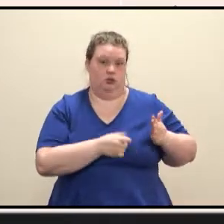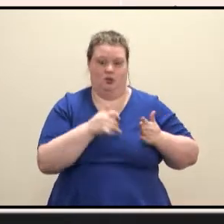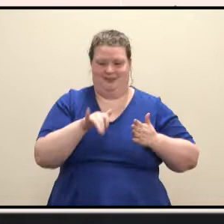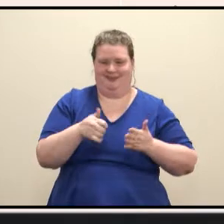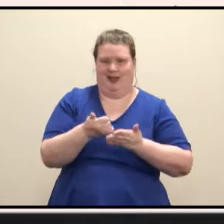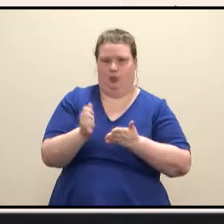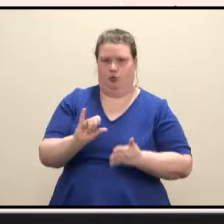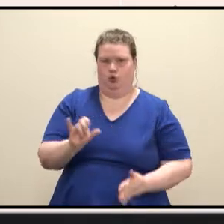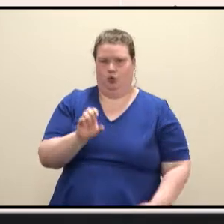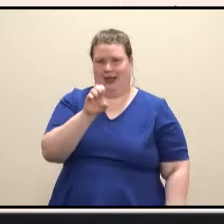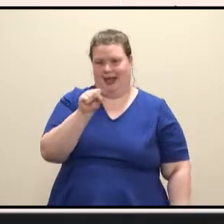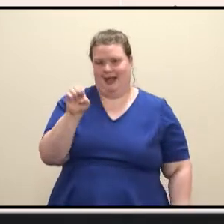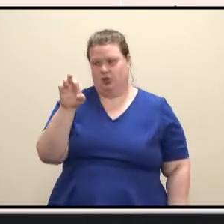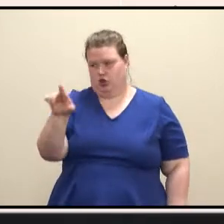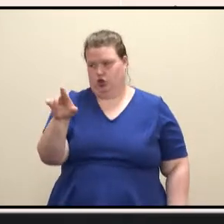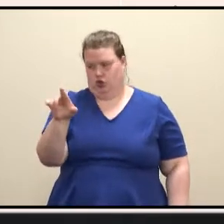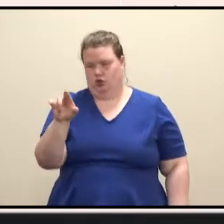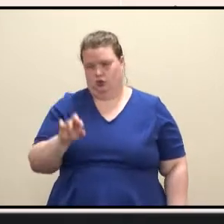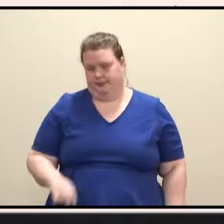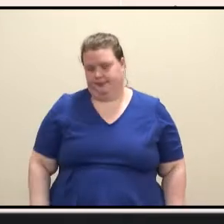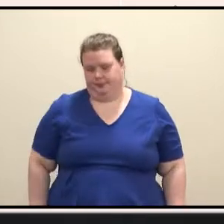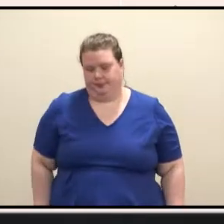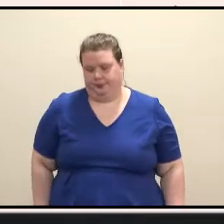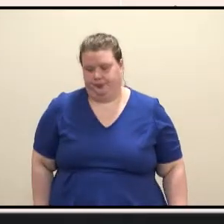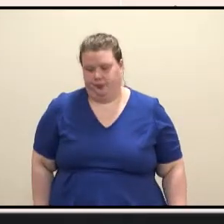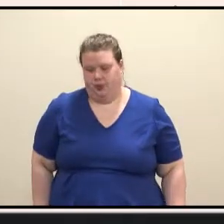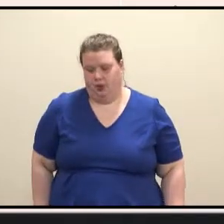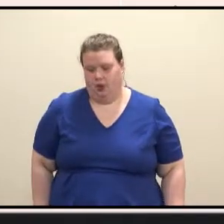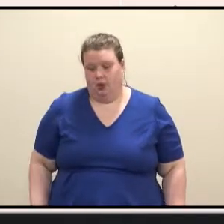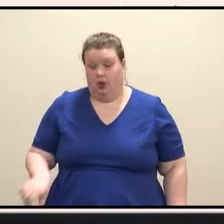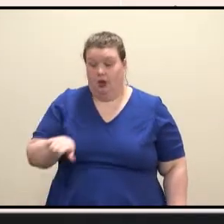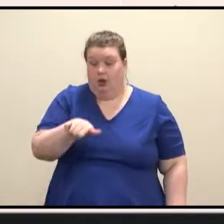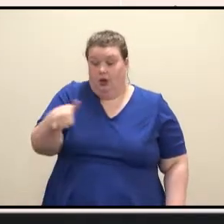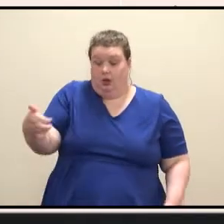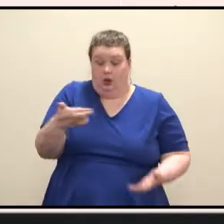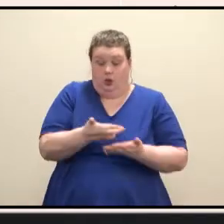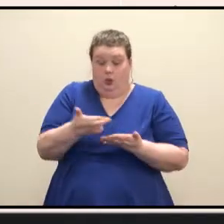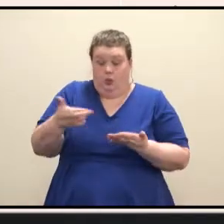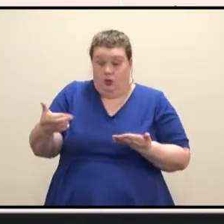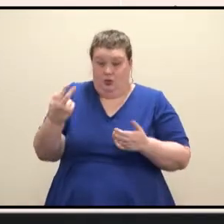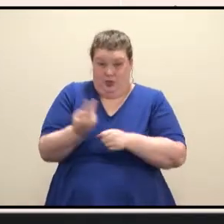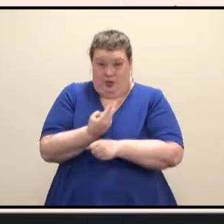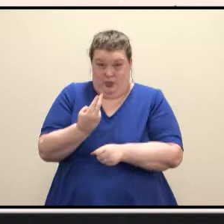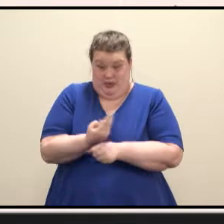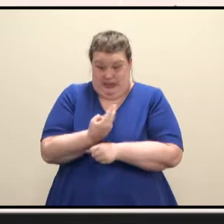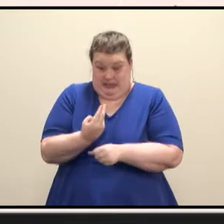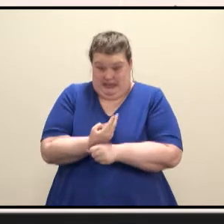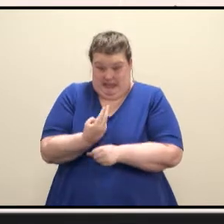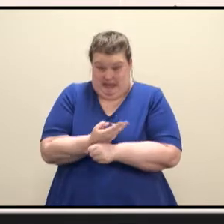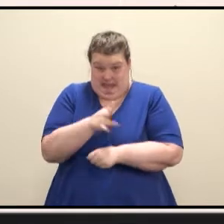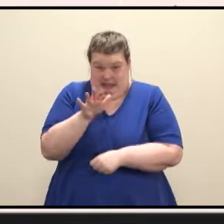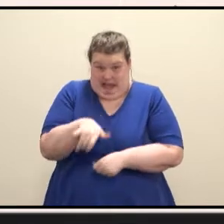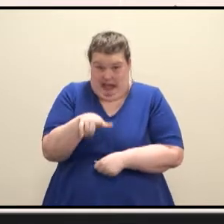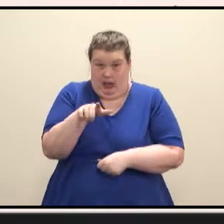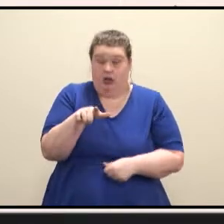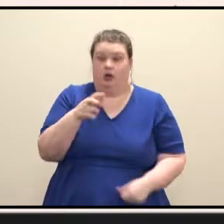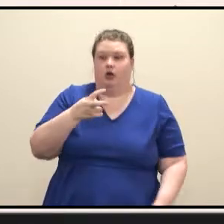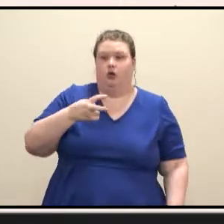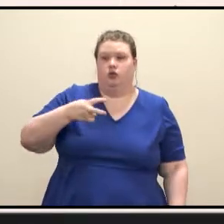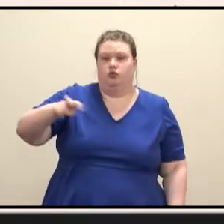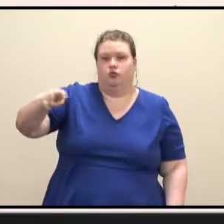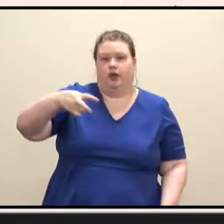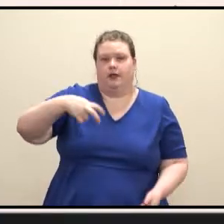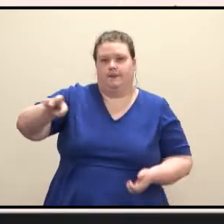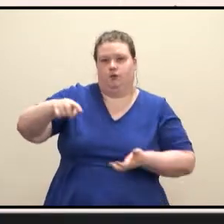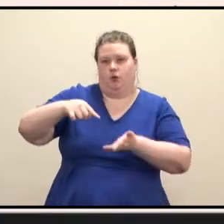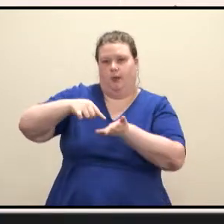well. And then our other resources and uses that you see there, those are transfer payments. We have